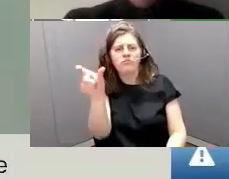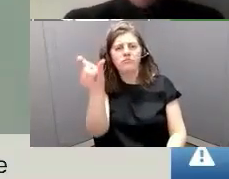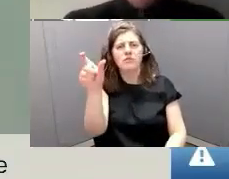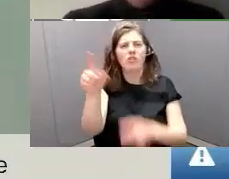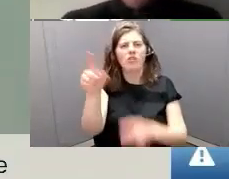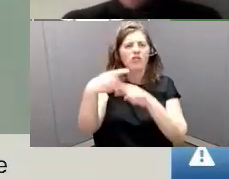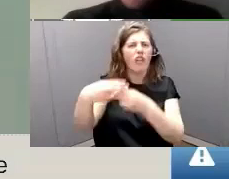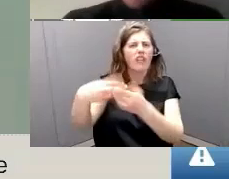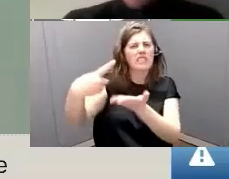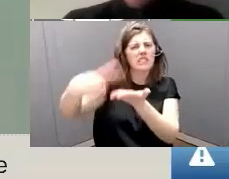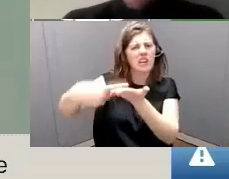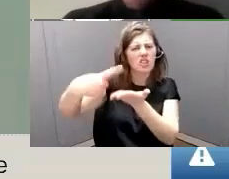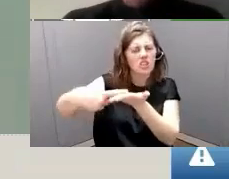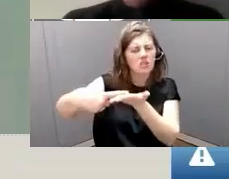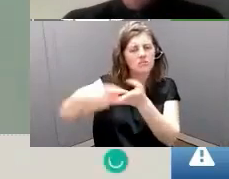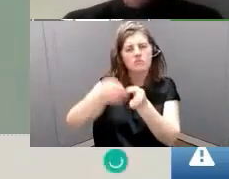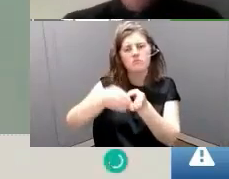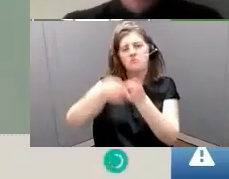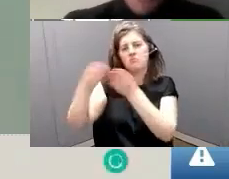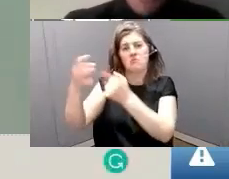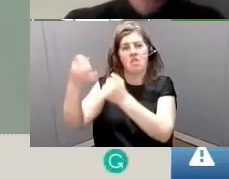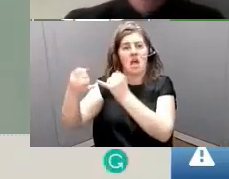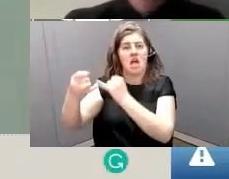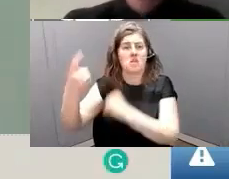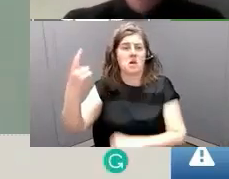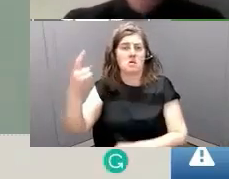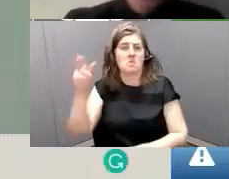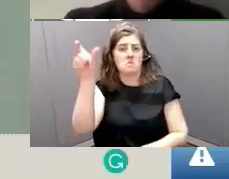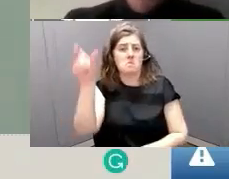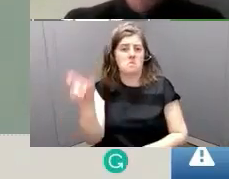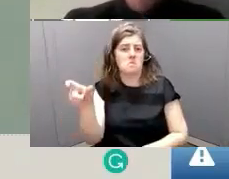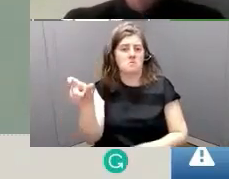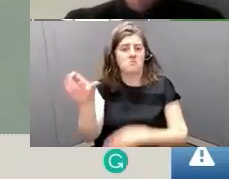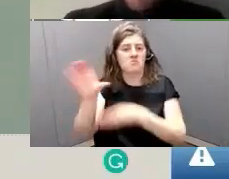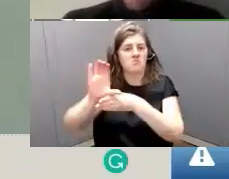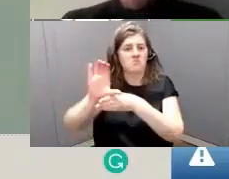discussion. And I'll call the last one here conclusion.